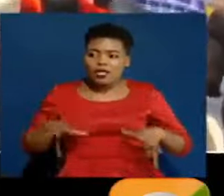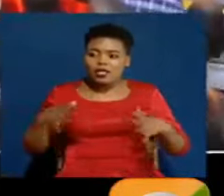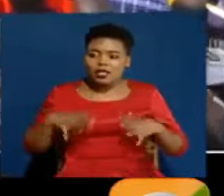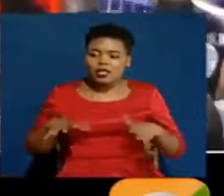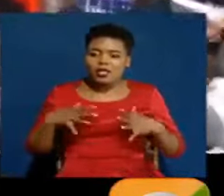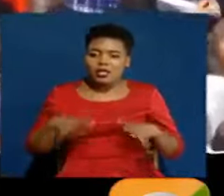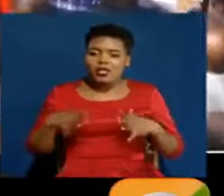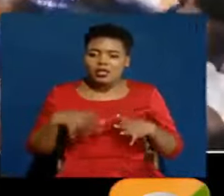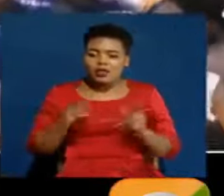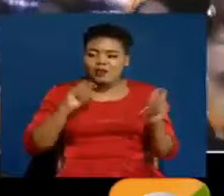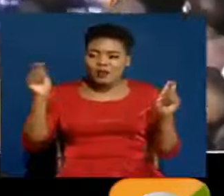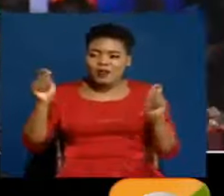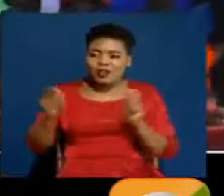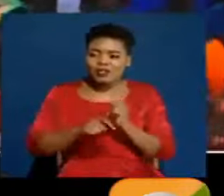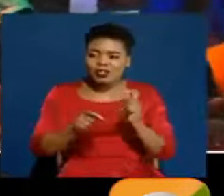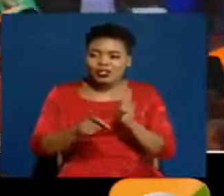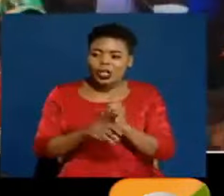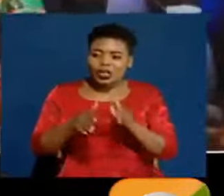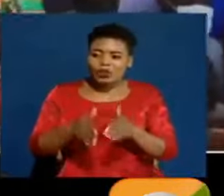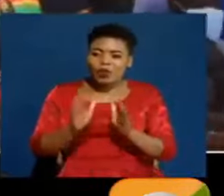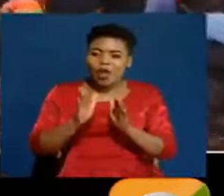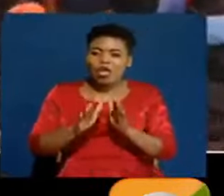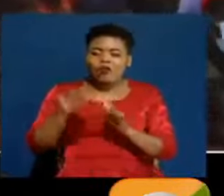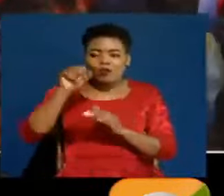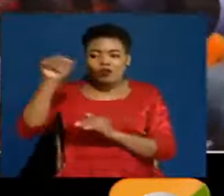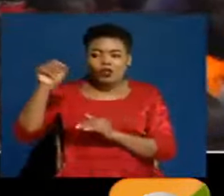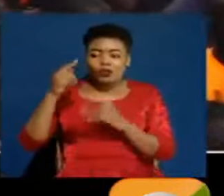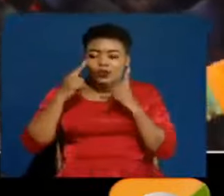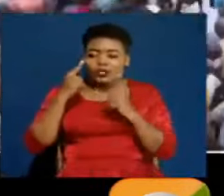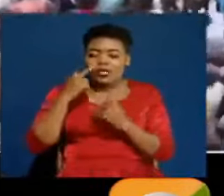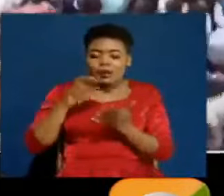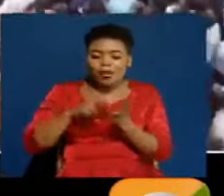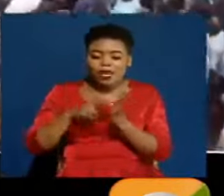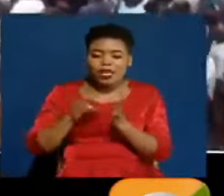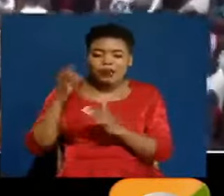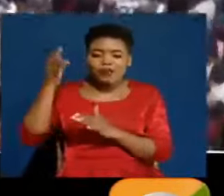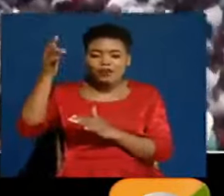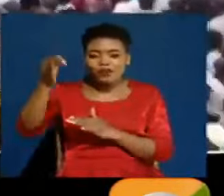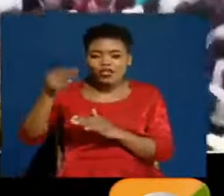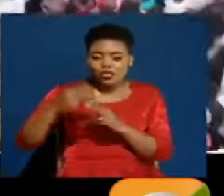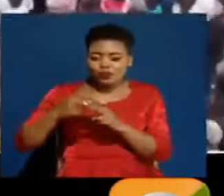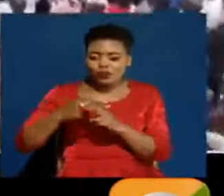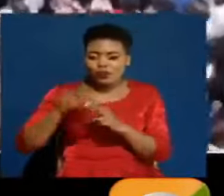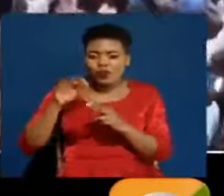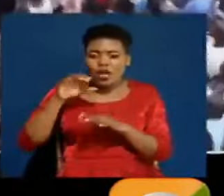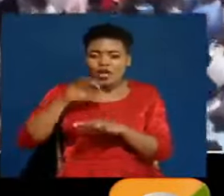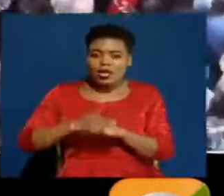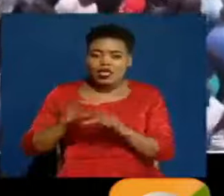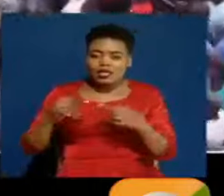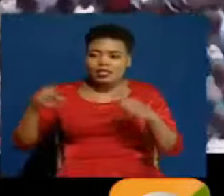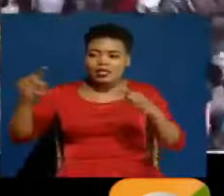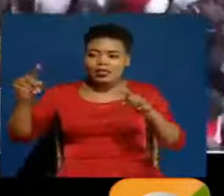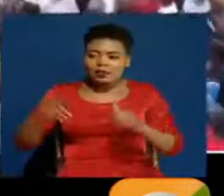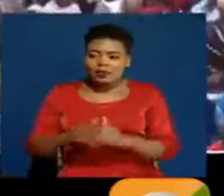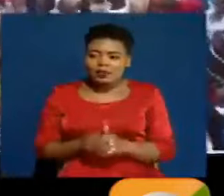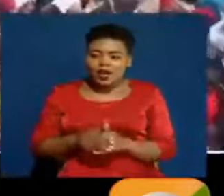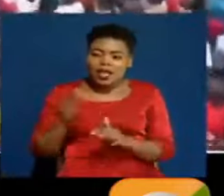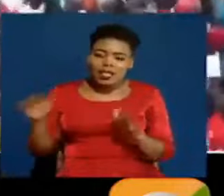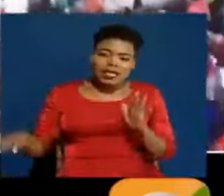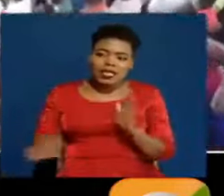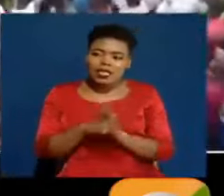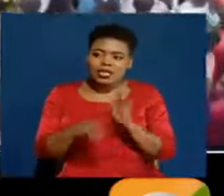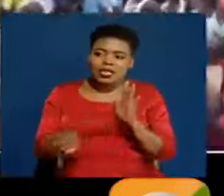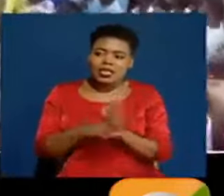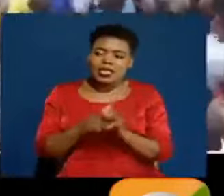existing political parties as not good enough for them, calling themselves partyless, looking at the whole range of leaders and determining themselves